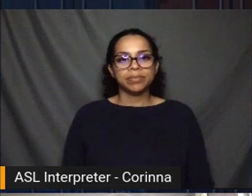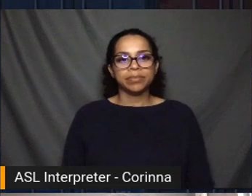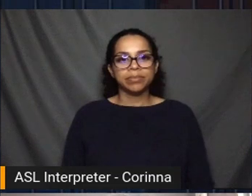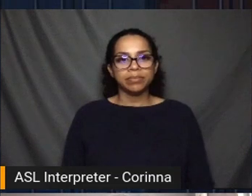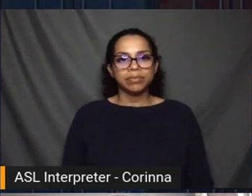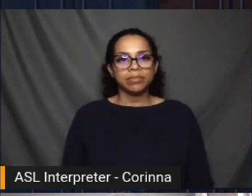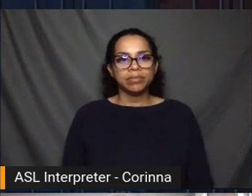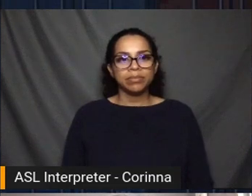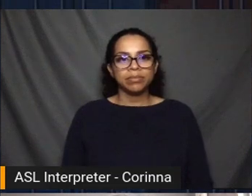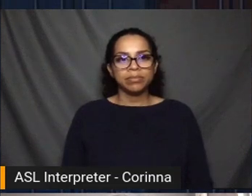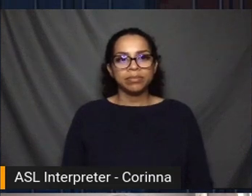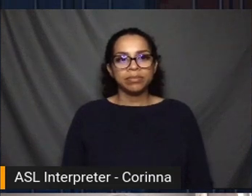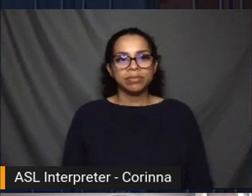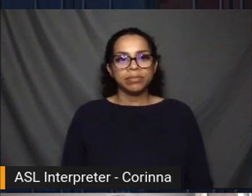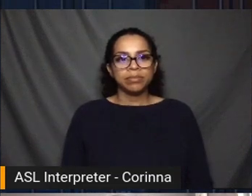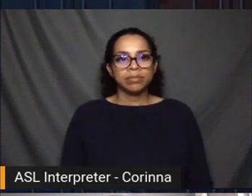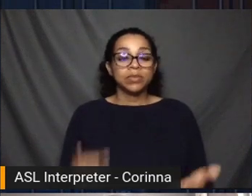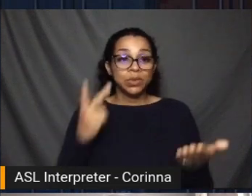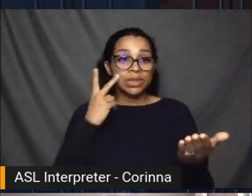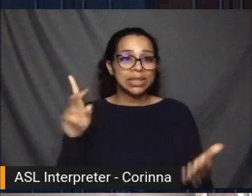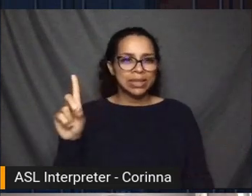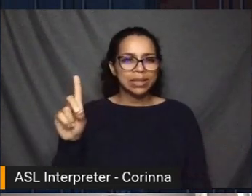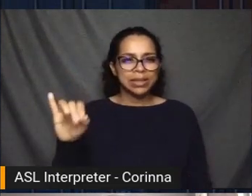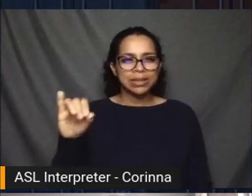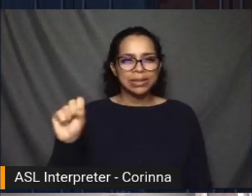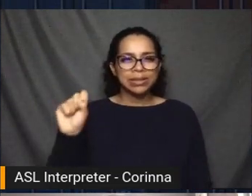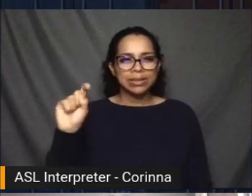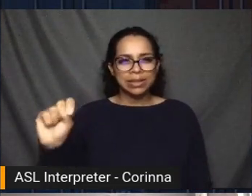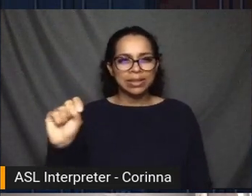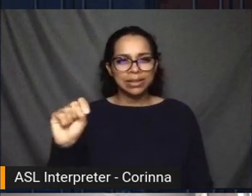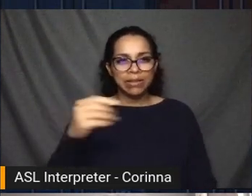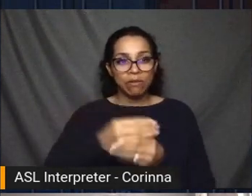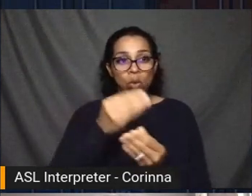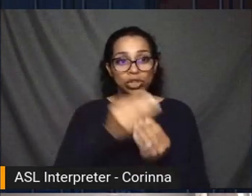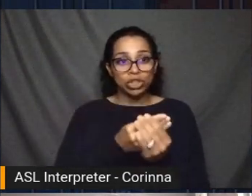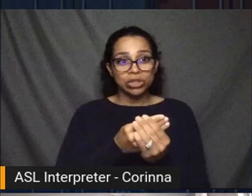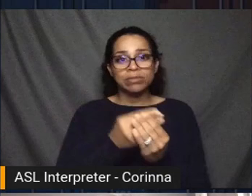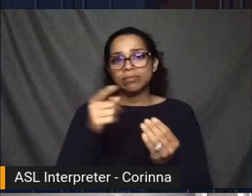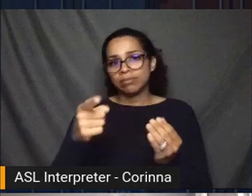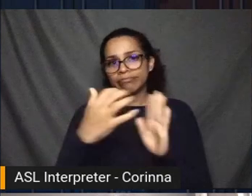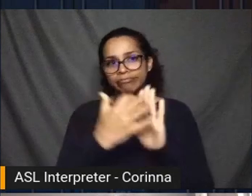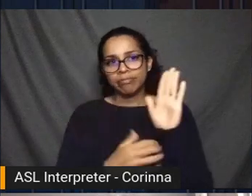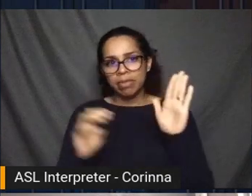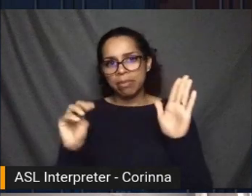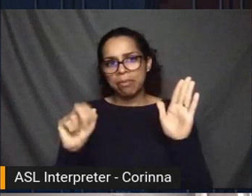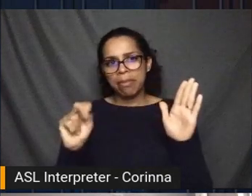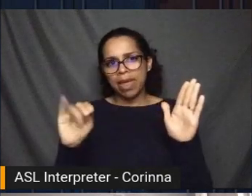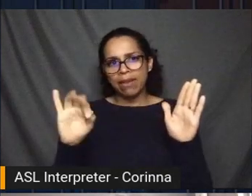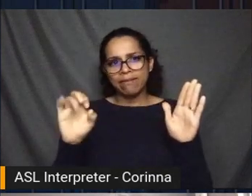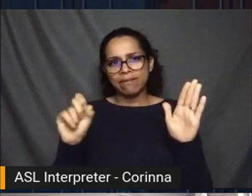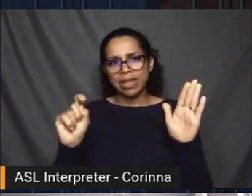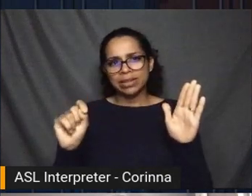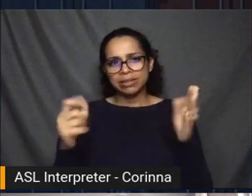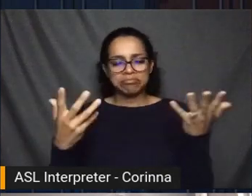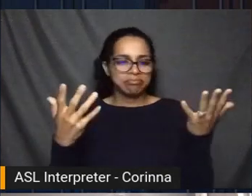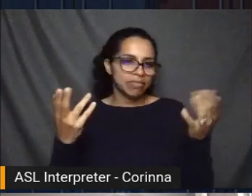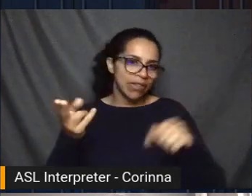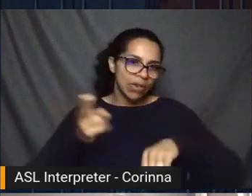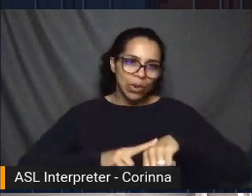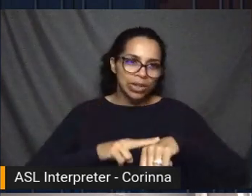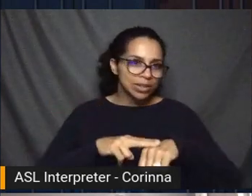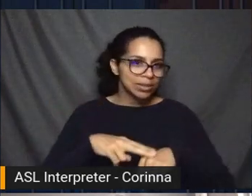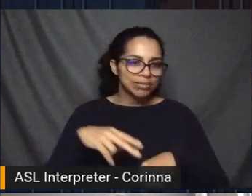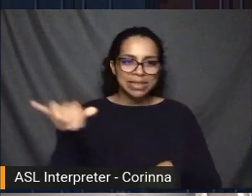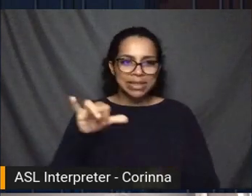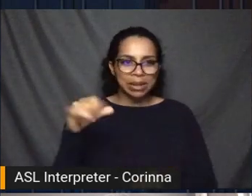Okay, so you can see in the dist folder here, this is our manifest. No big surprises here. This is like we talked about. This is pretty much a mapping